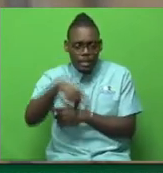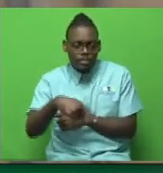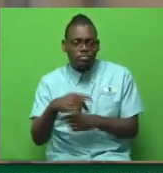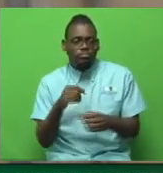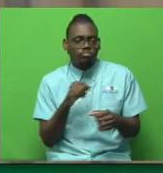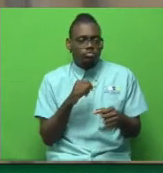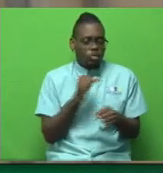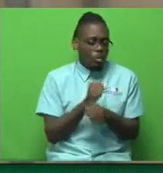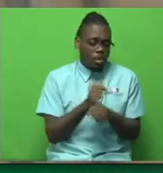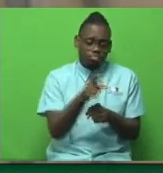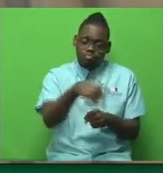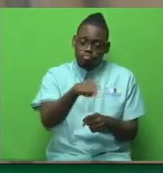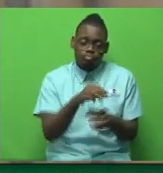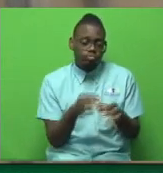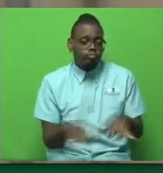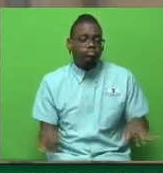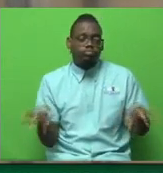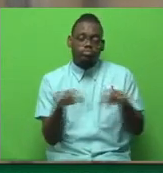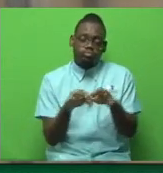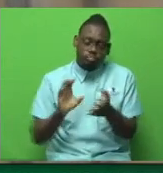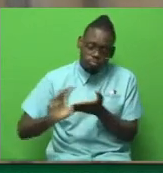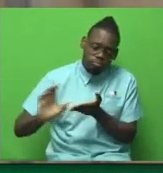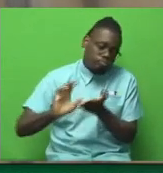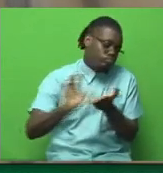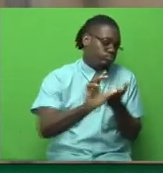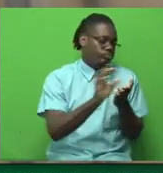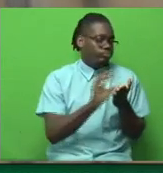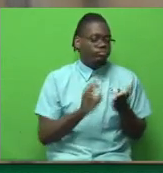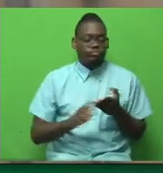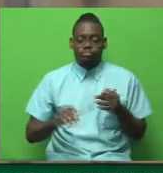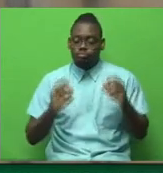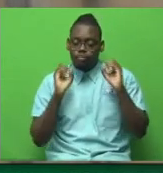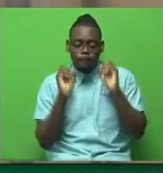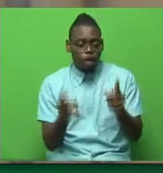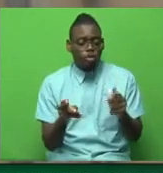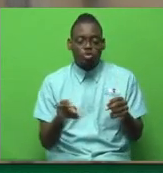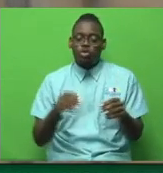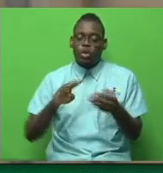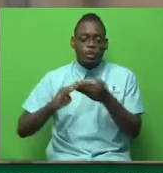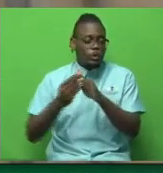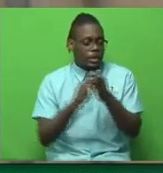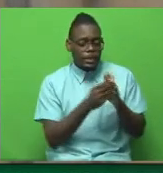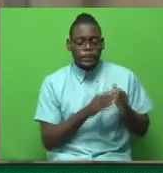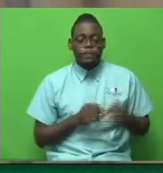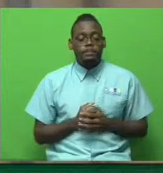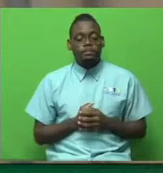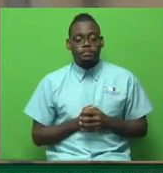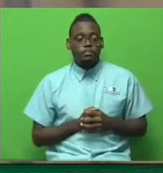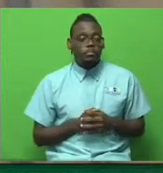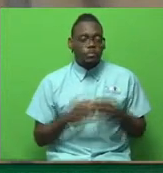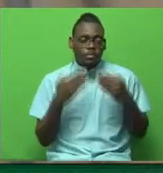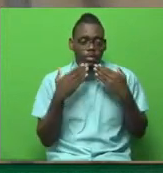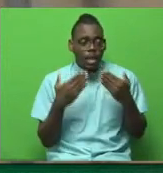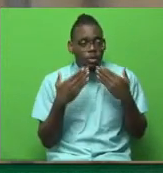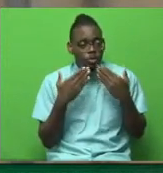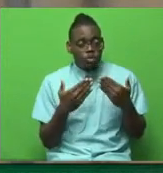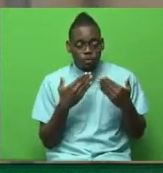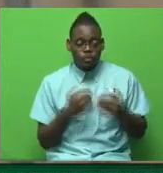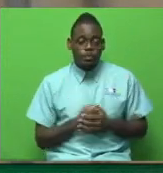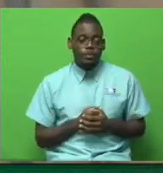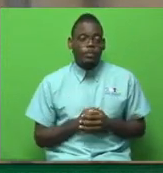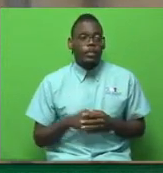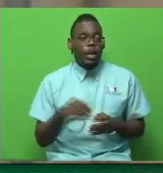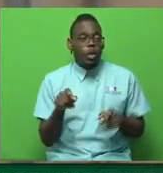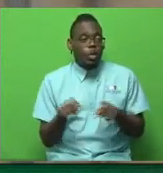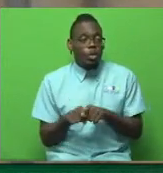our communities well maintained I want to thank them for that I want to thank the councilors the chairman of the San Juan lavender Regional